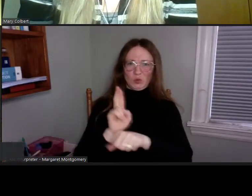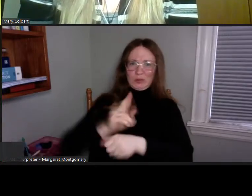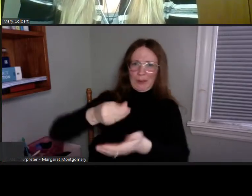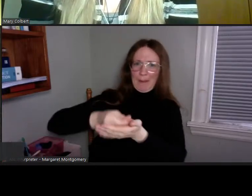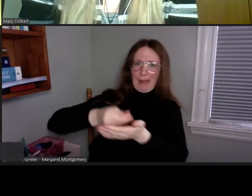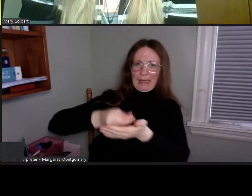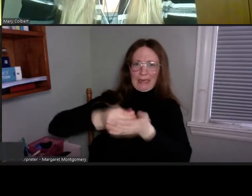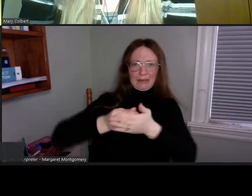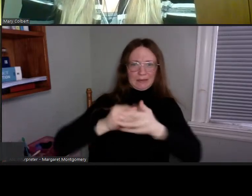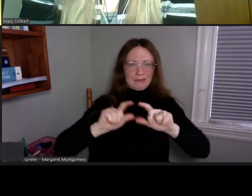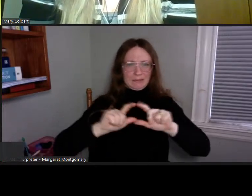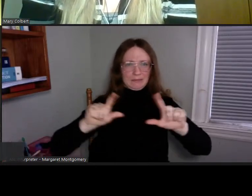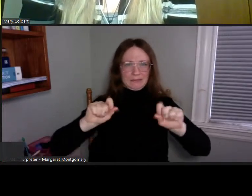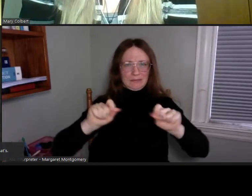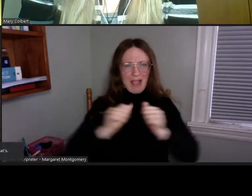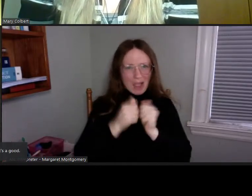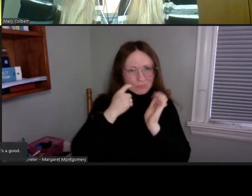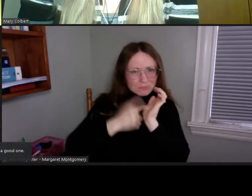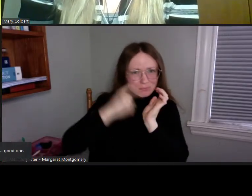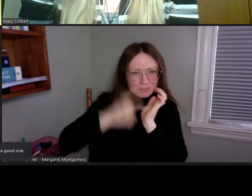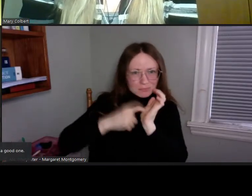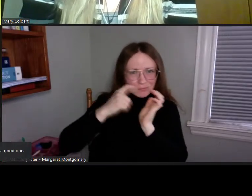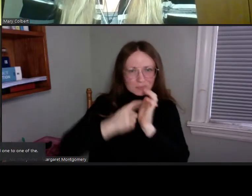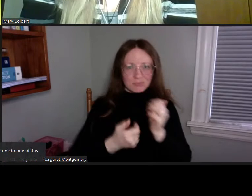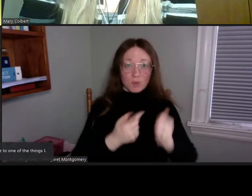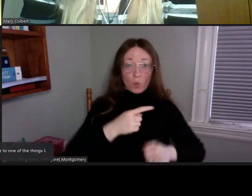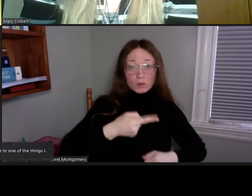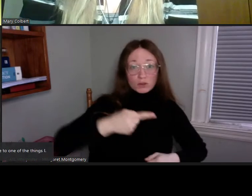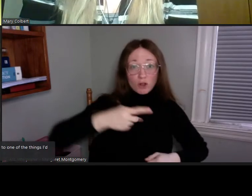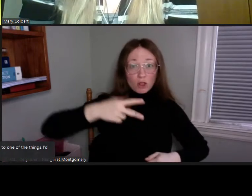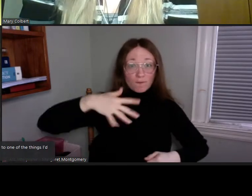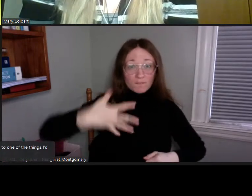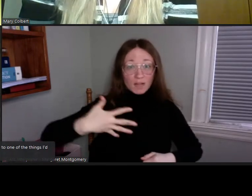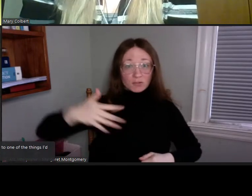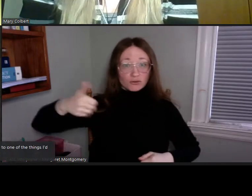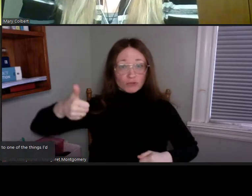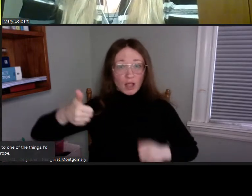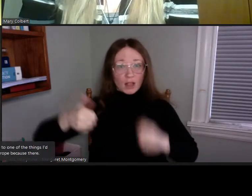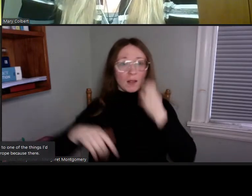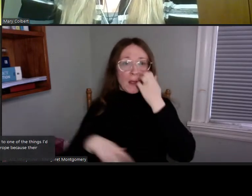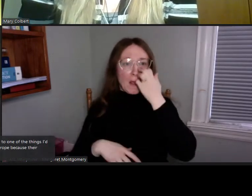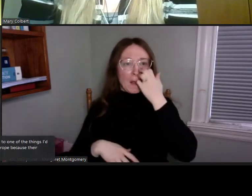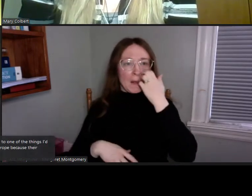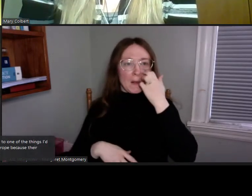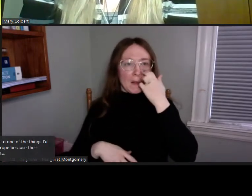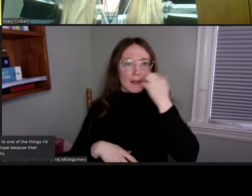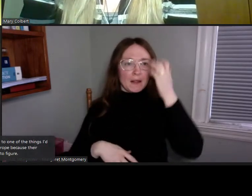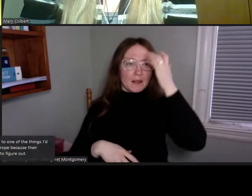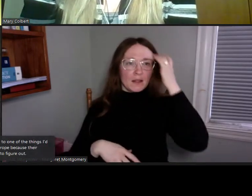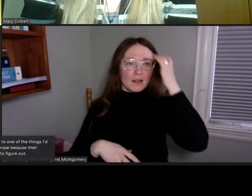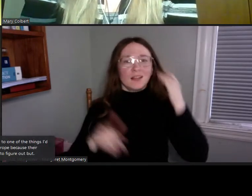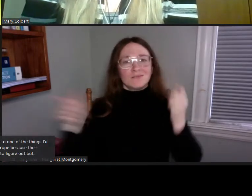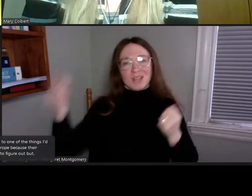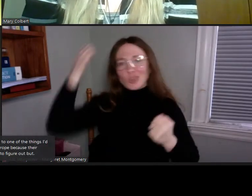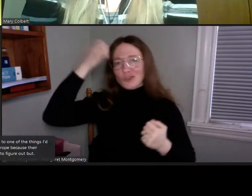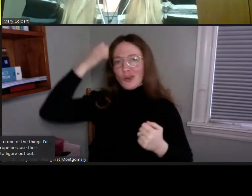Well, that's a good one. One of the things I'd always say, move to Europe because their money's so much easier to figure out. But